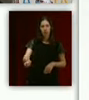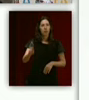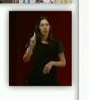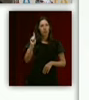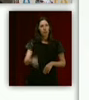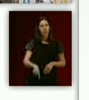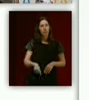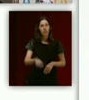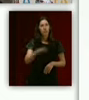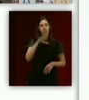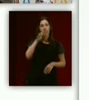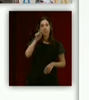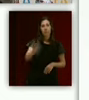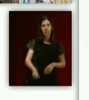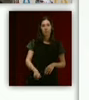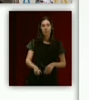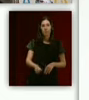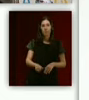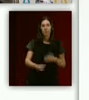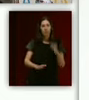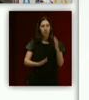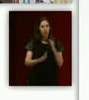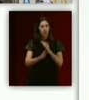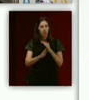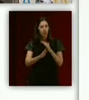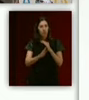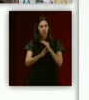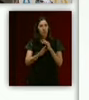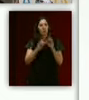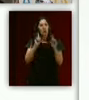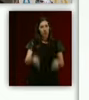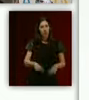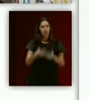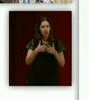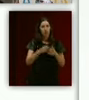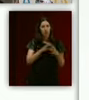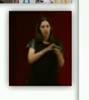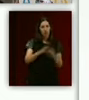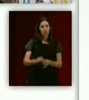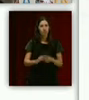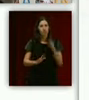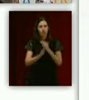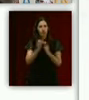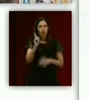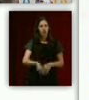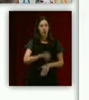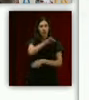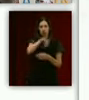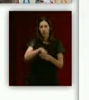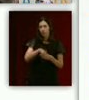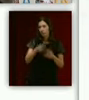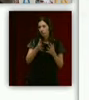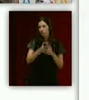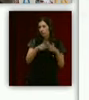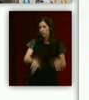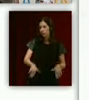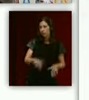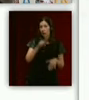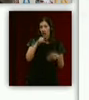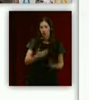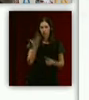to ramp up and down, and it also allows the person to stop. If the person stops,